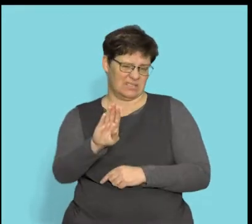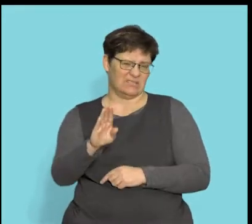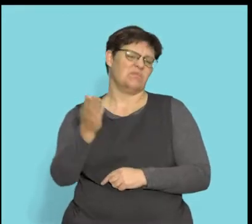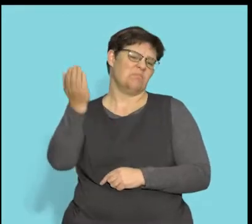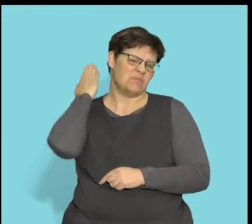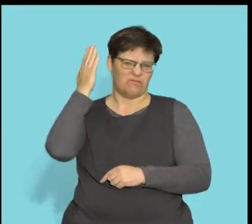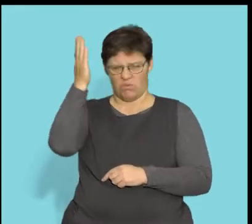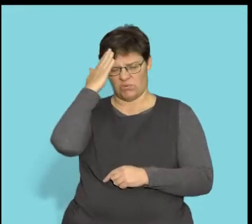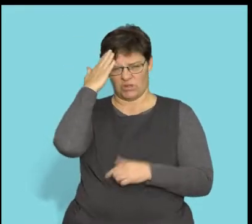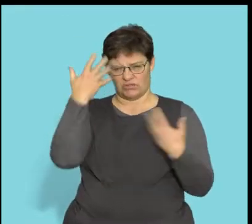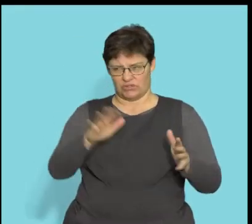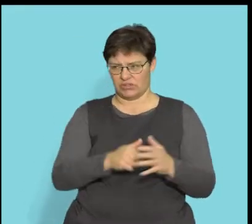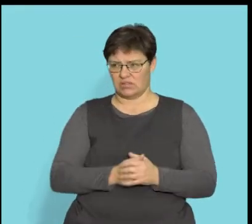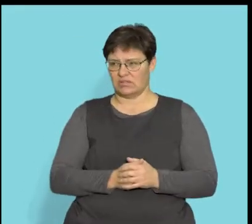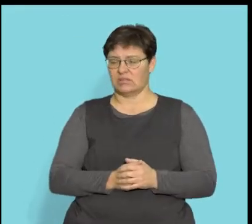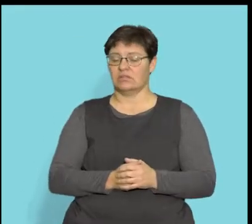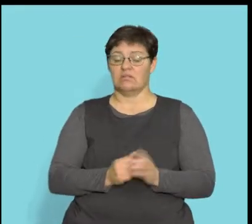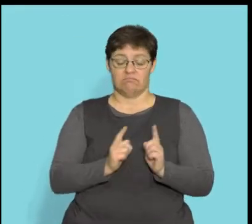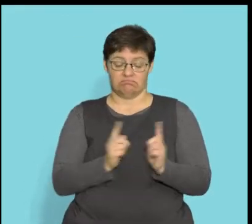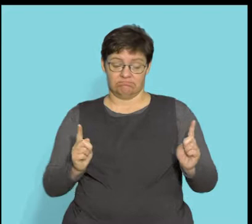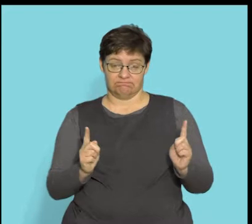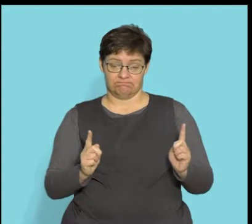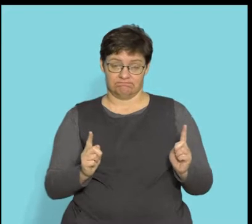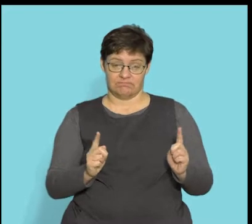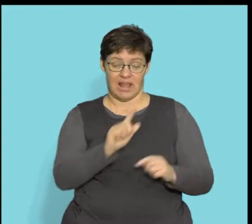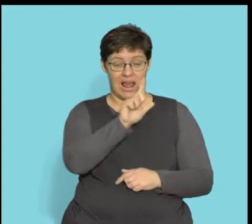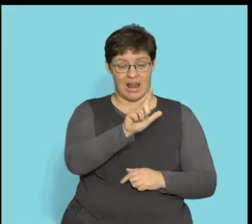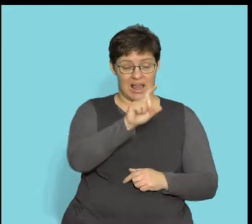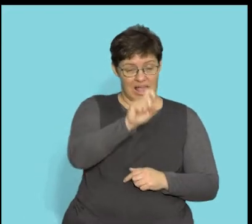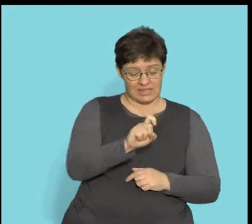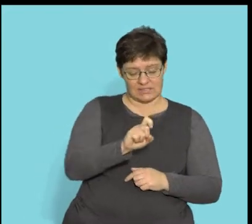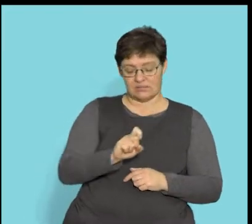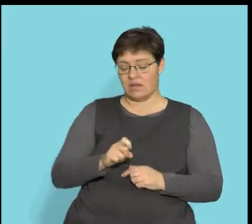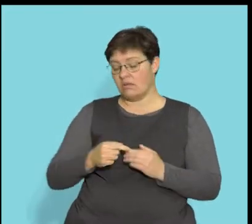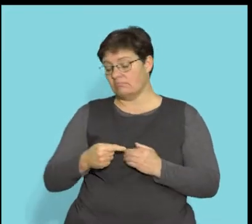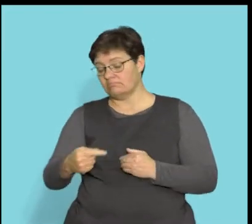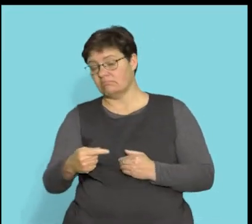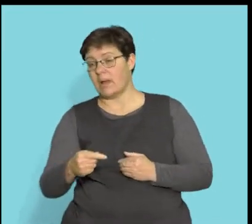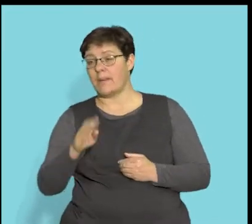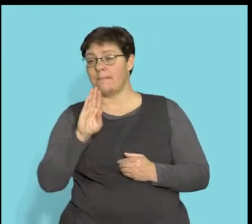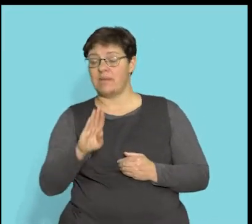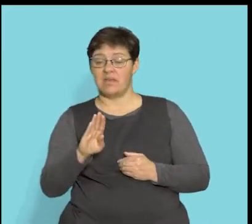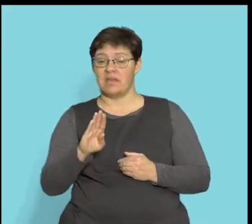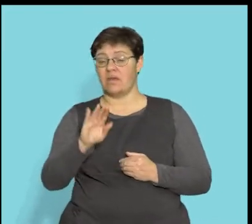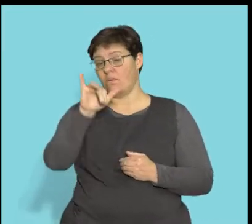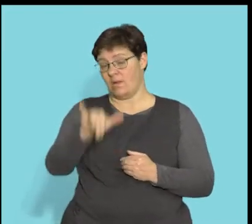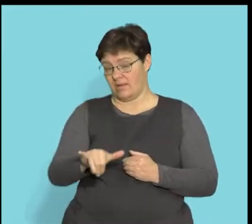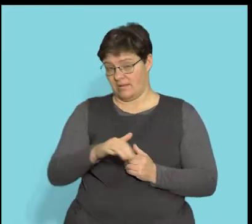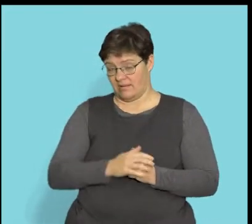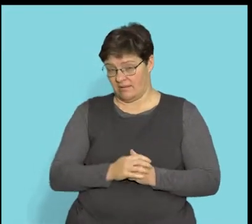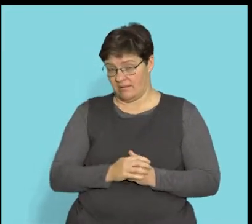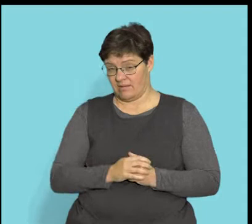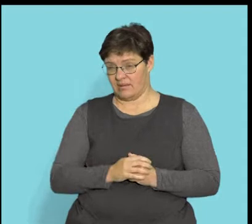some of your previous knowledge that if I have a length of x and a breadth of y, the area of